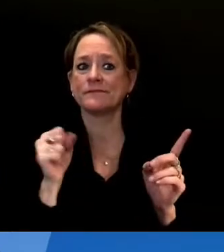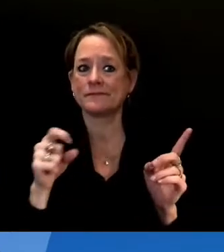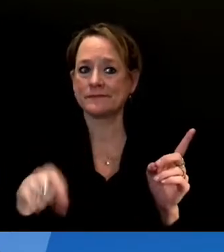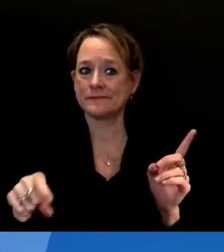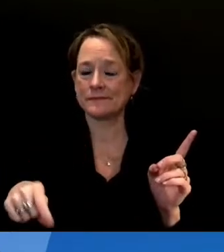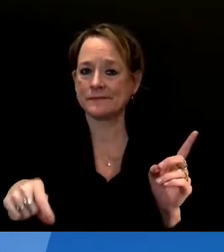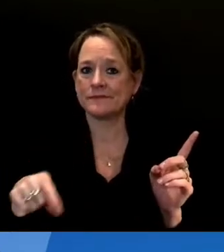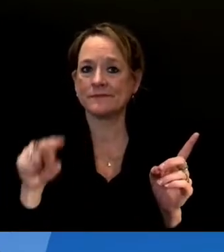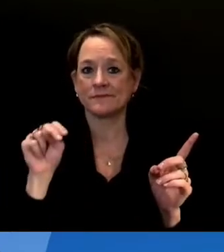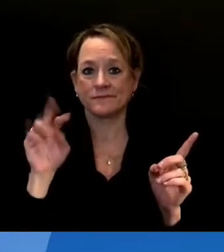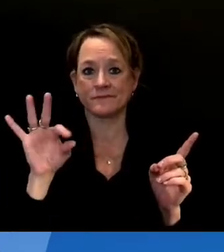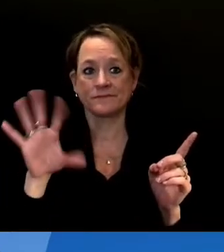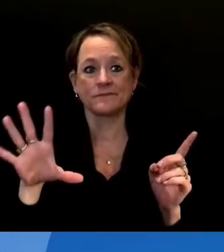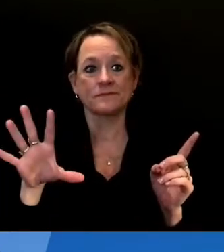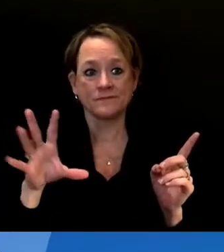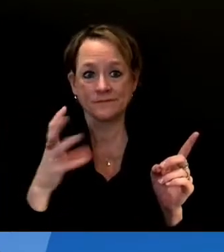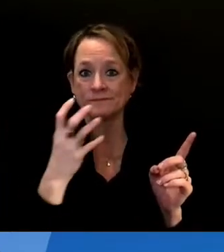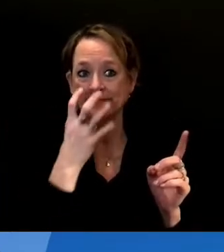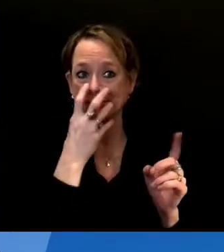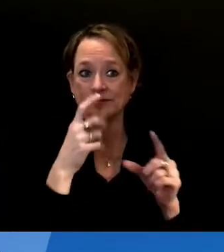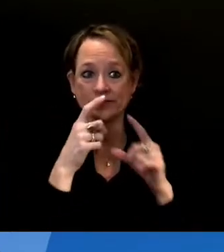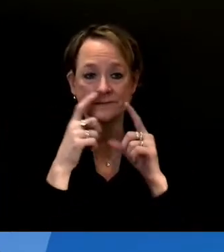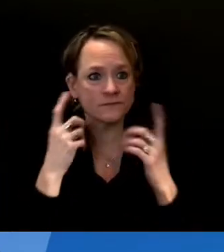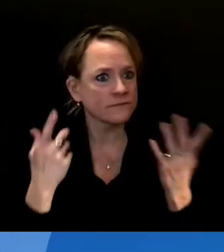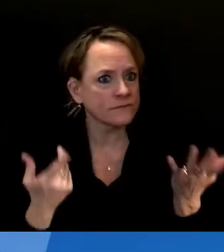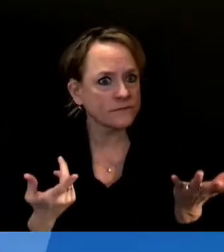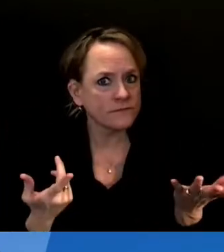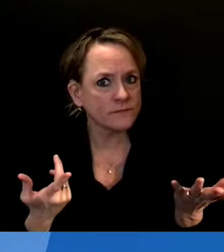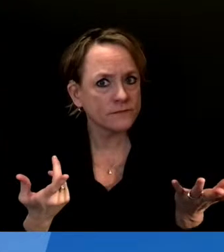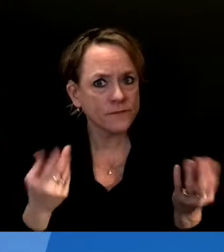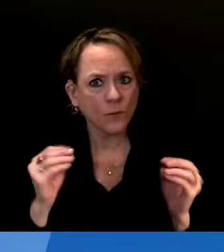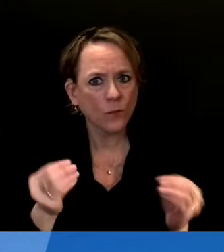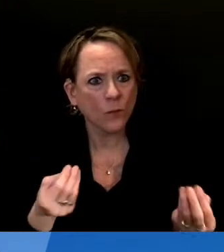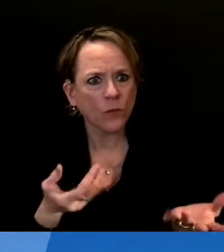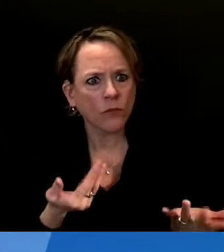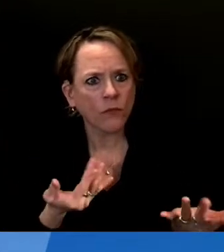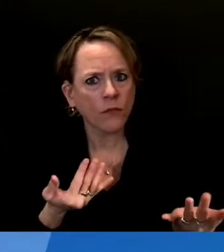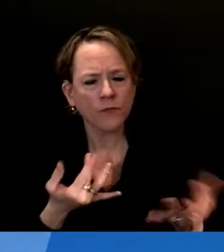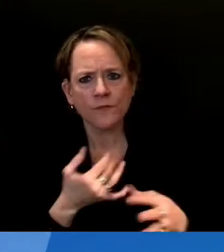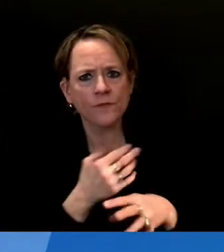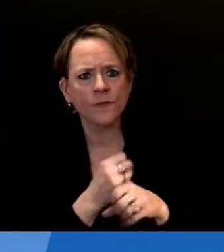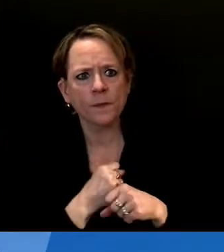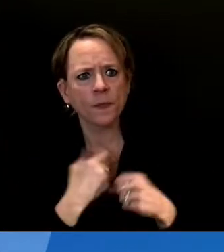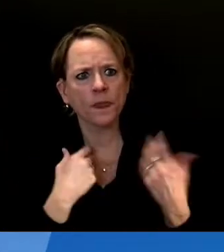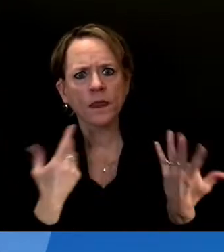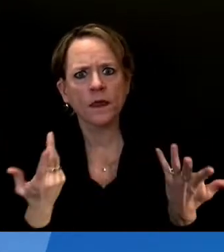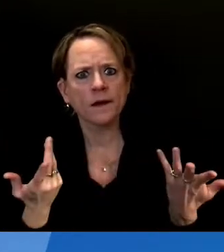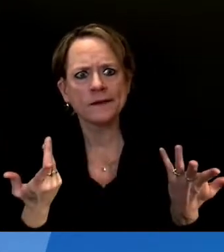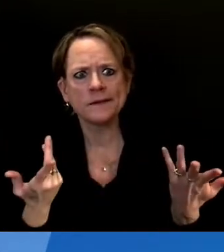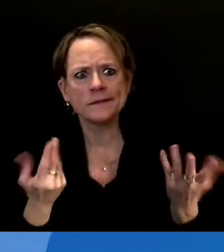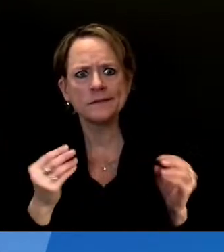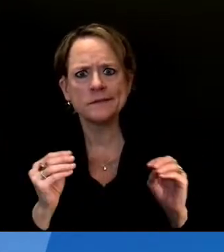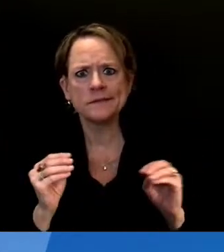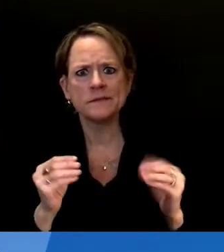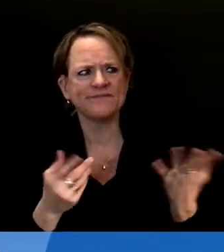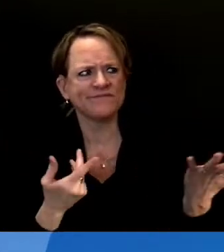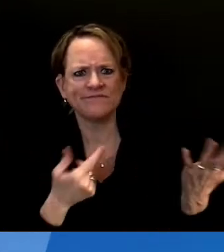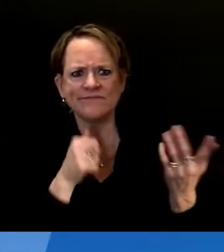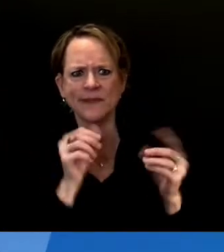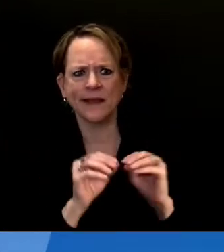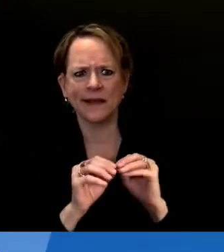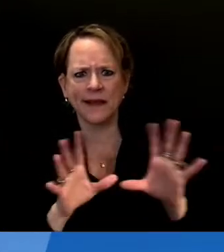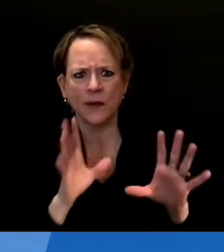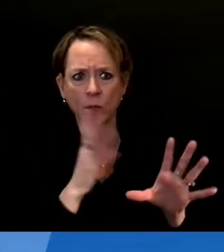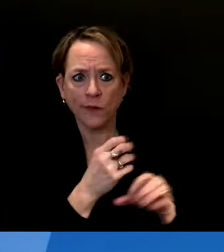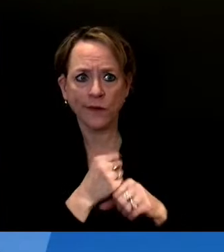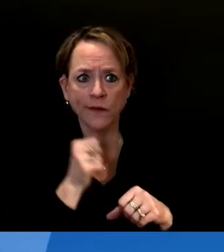that delivery was going to happen is unclear, and so they were trying to provide some guidance to their residents. And so my question is essentially, what